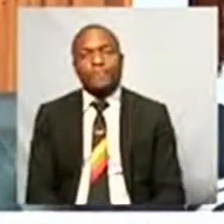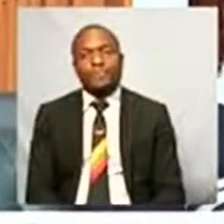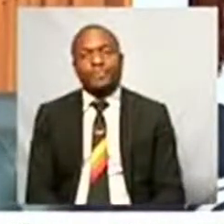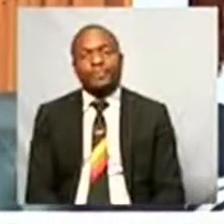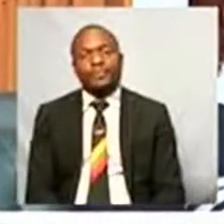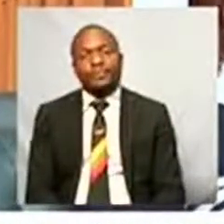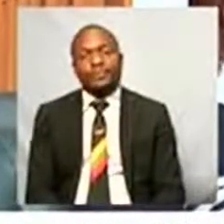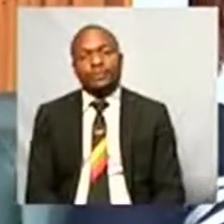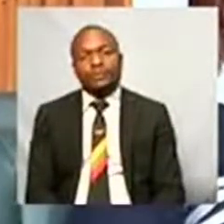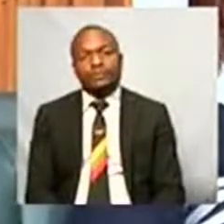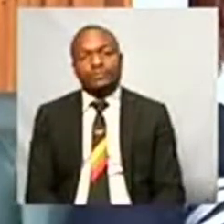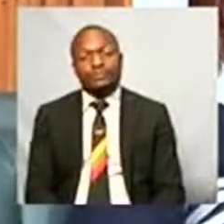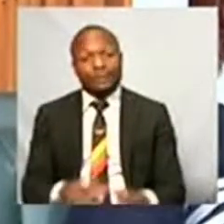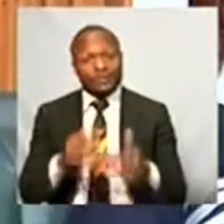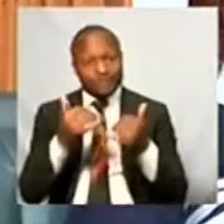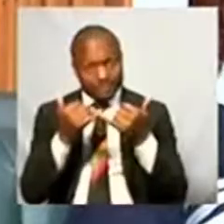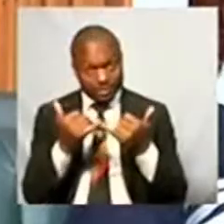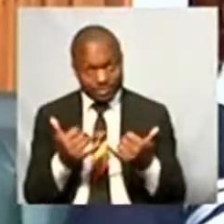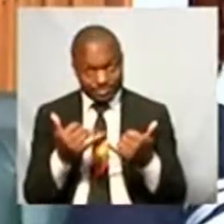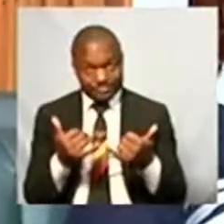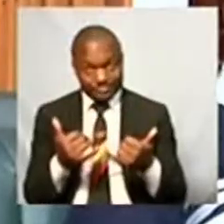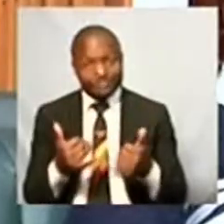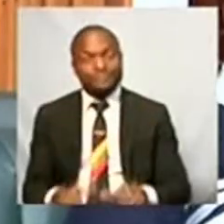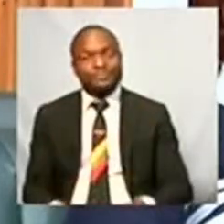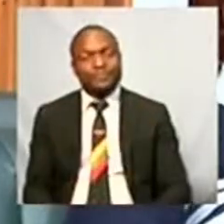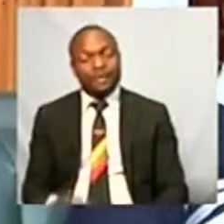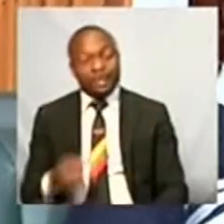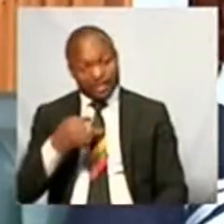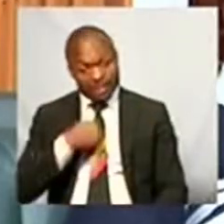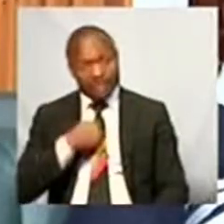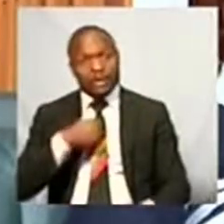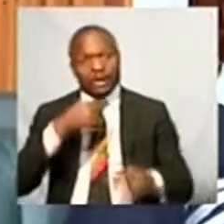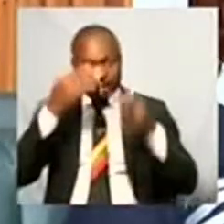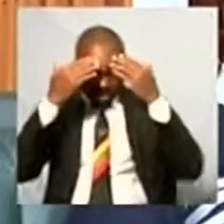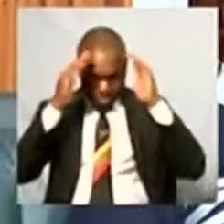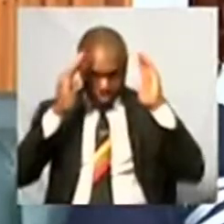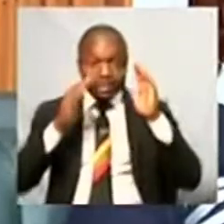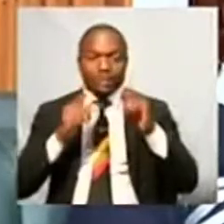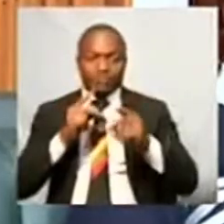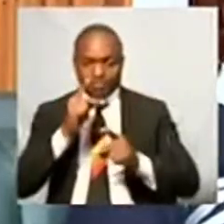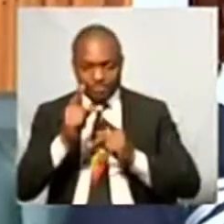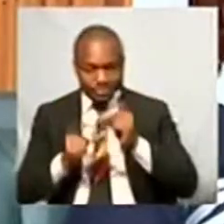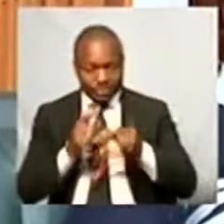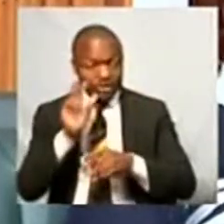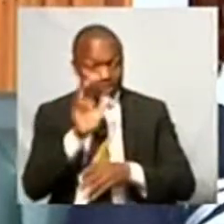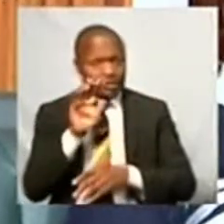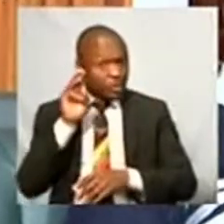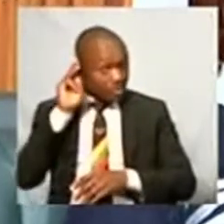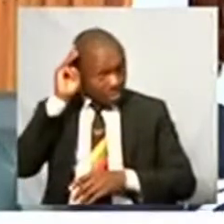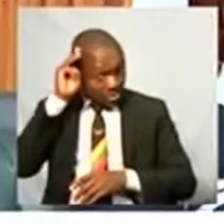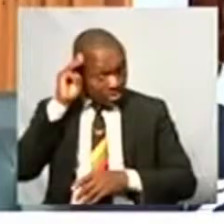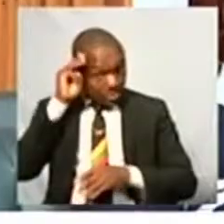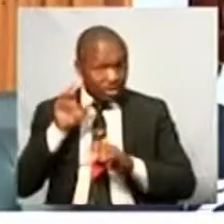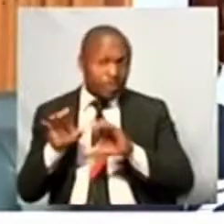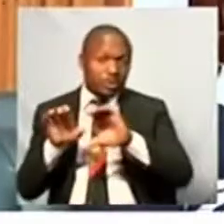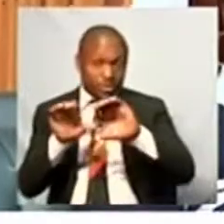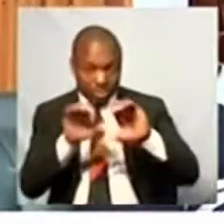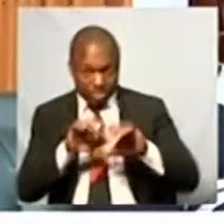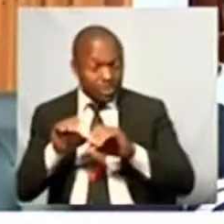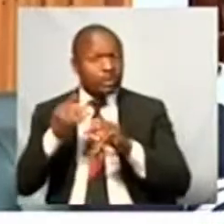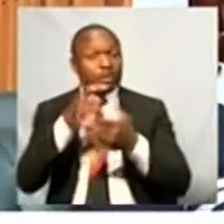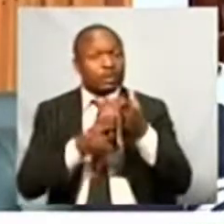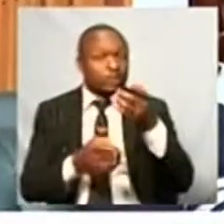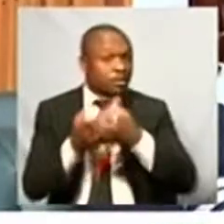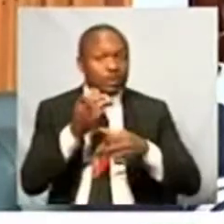informed. Now, I'm aware of the process which your ministry began, even in consultation with His Excellency